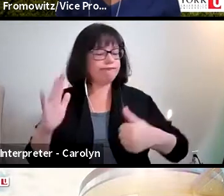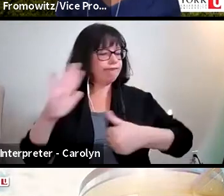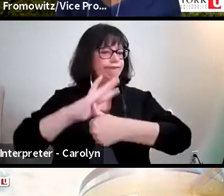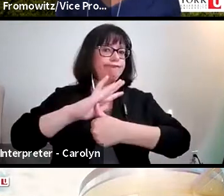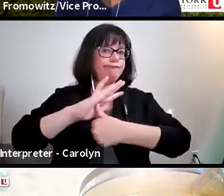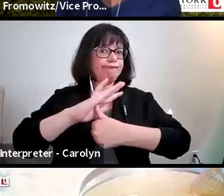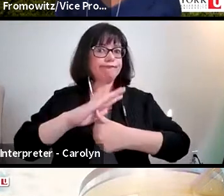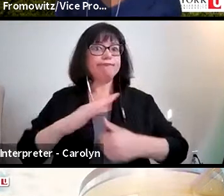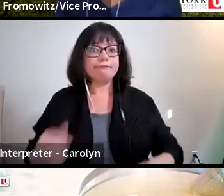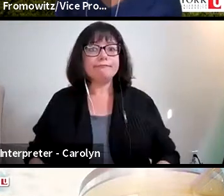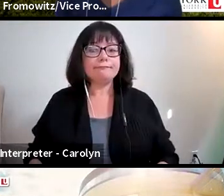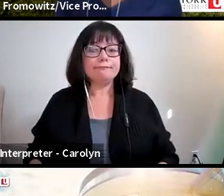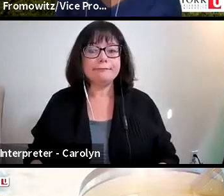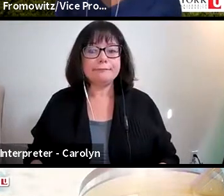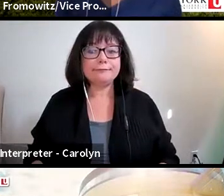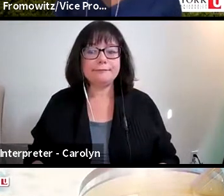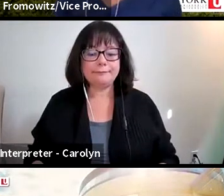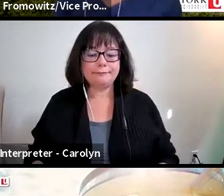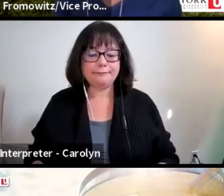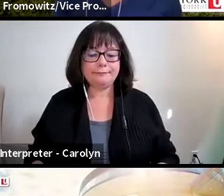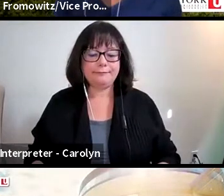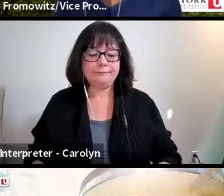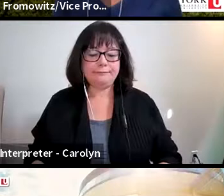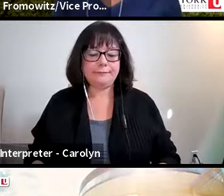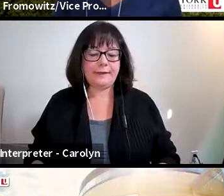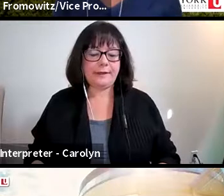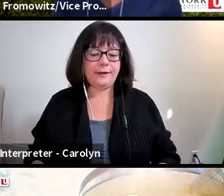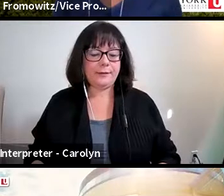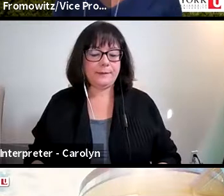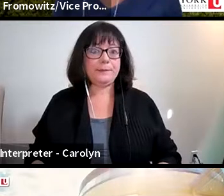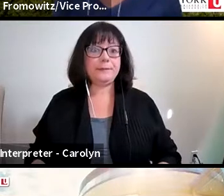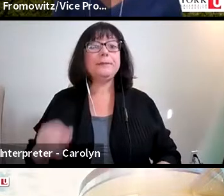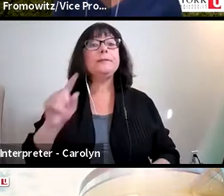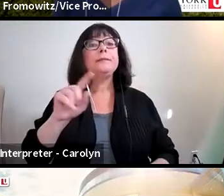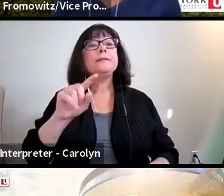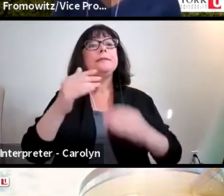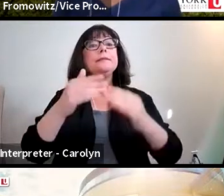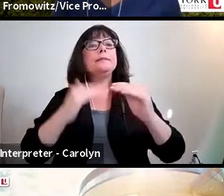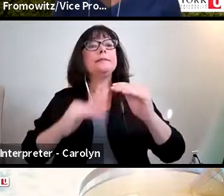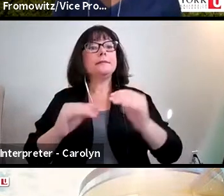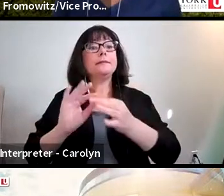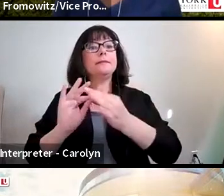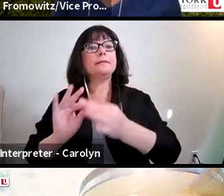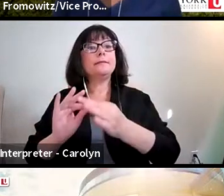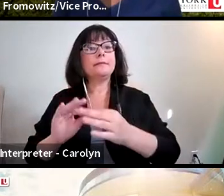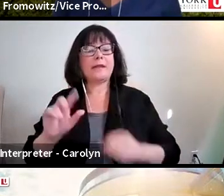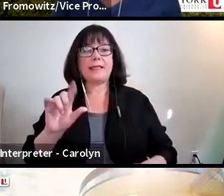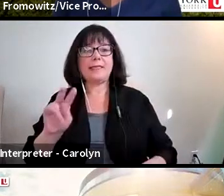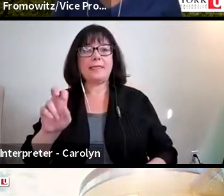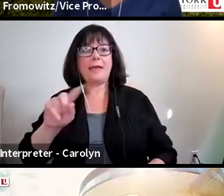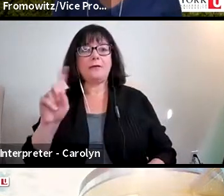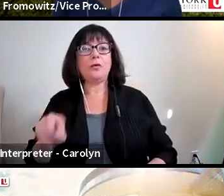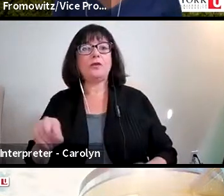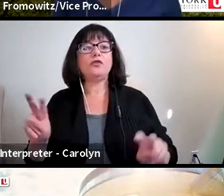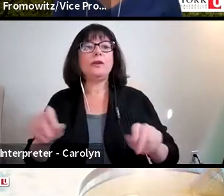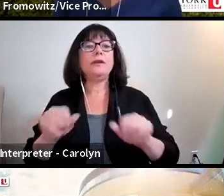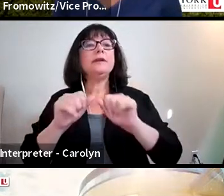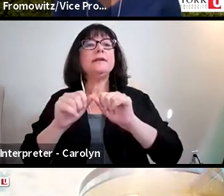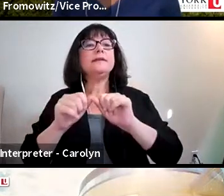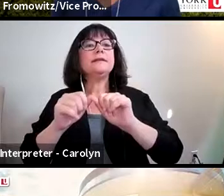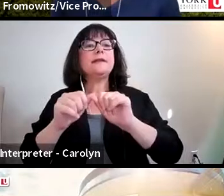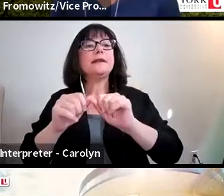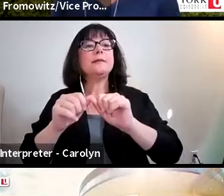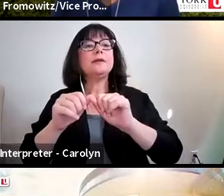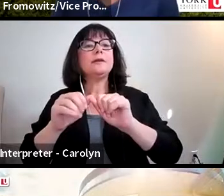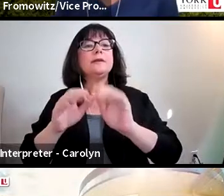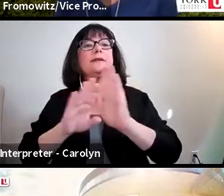Thank you, President Lenton. Our next question will be asked live about Sustainable Development Goals, or also affectionately referred to as